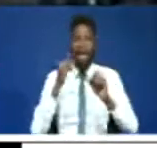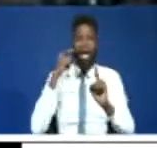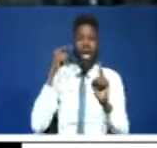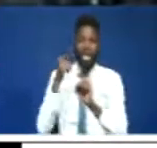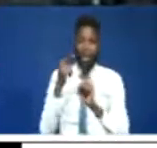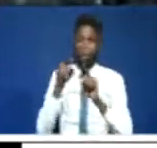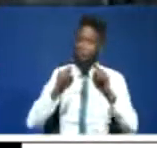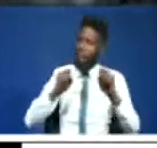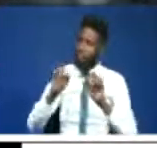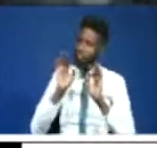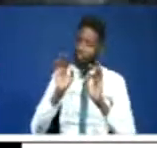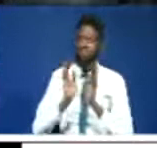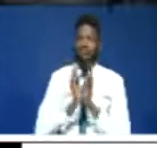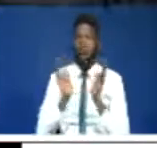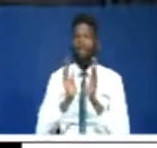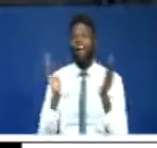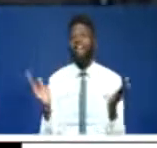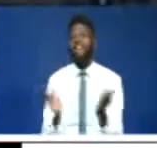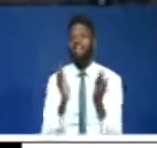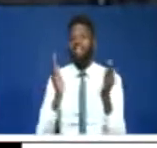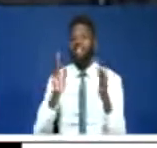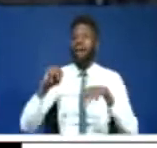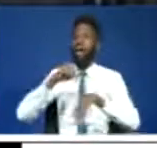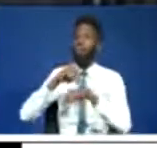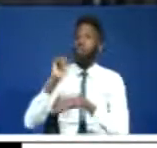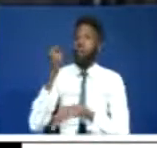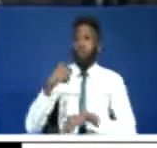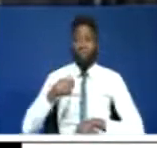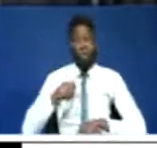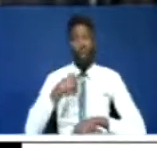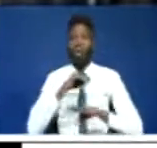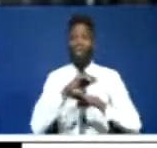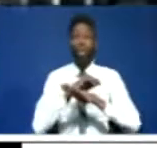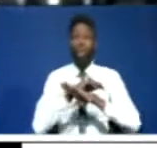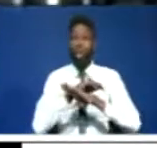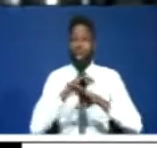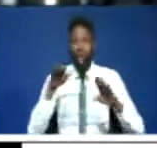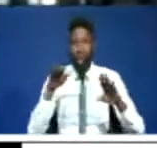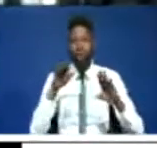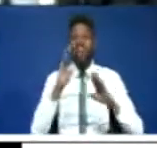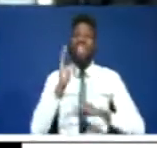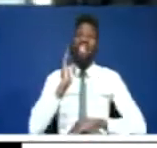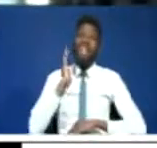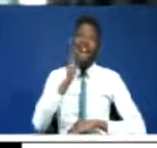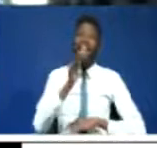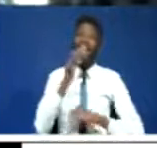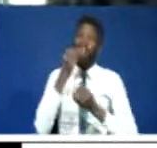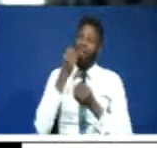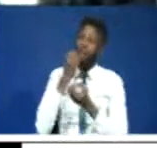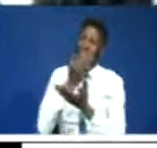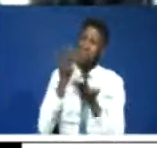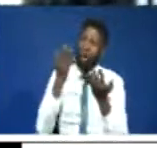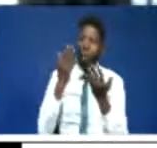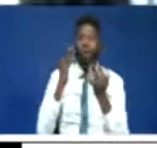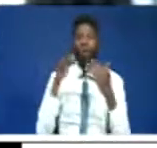affairs of the Republic of Kenya. That I will not divulge directly or indirectly